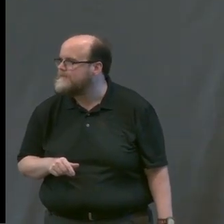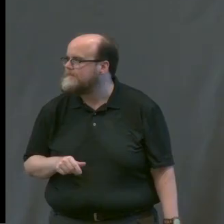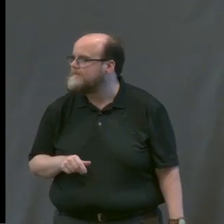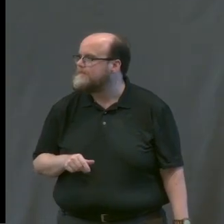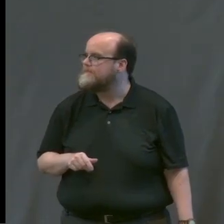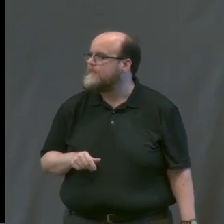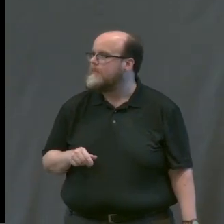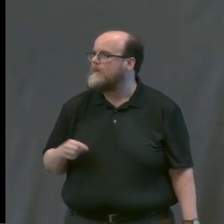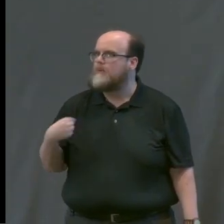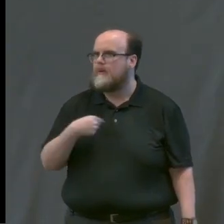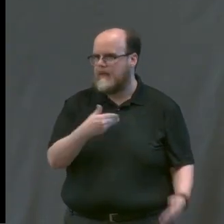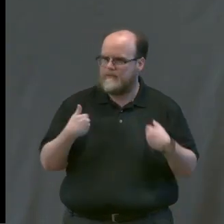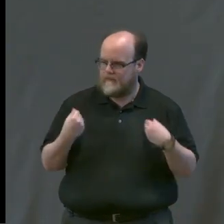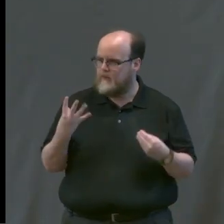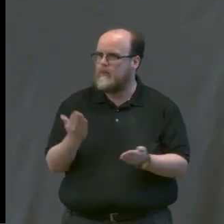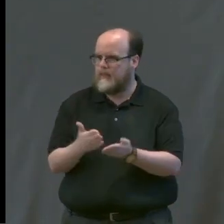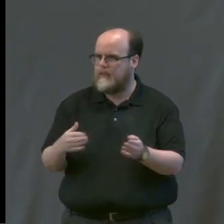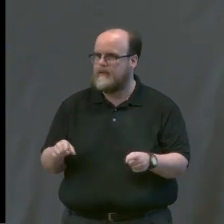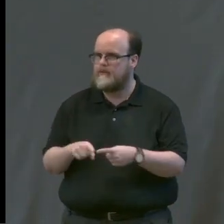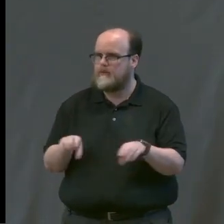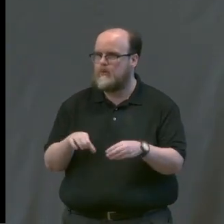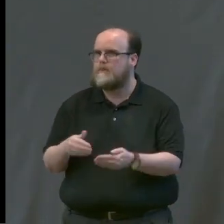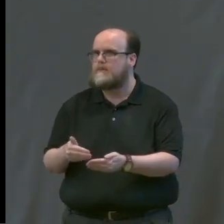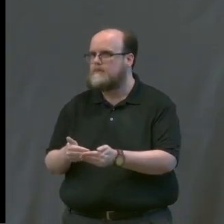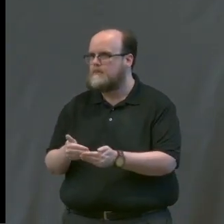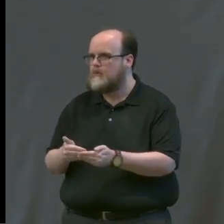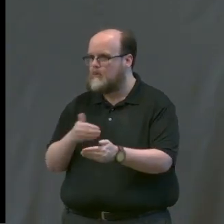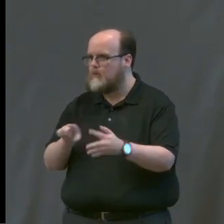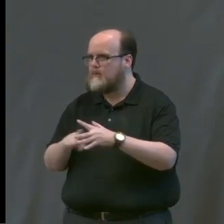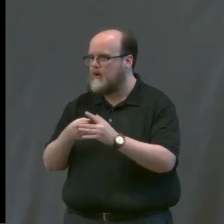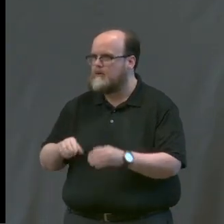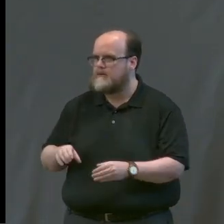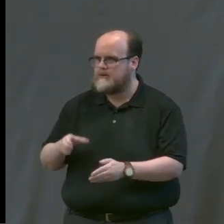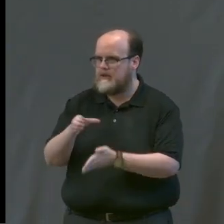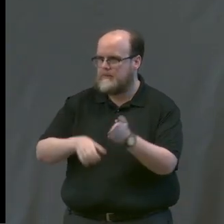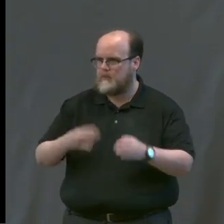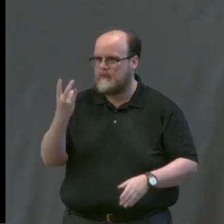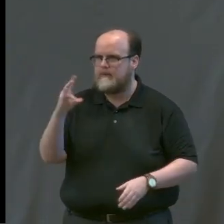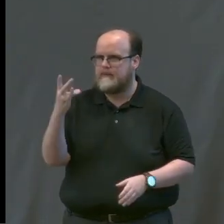We have several things to do tonight before we actually start chapter 17.